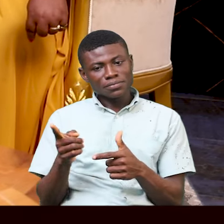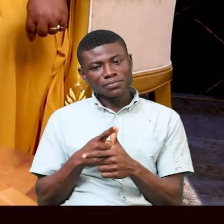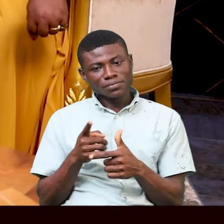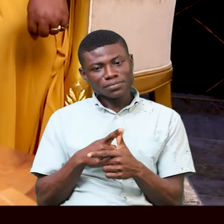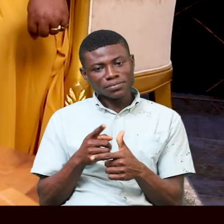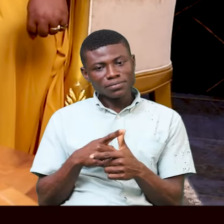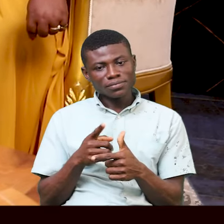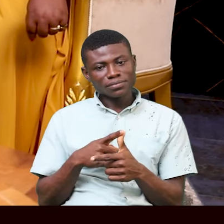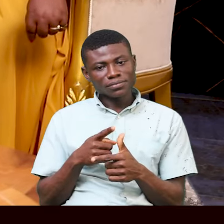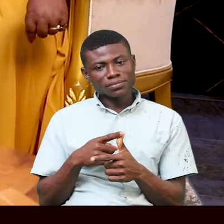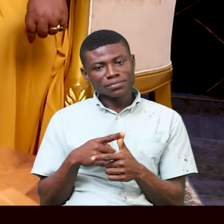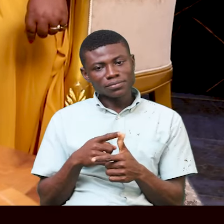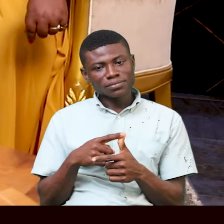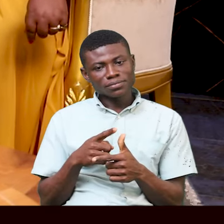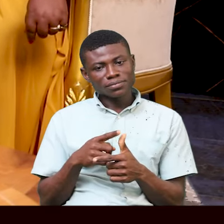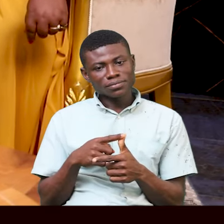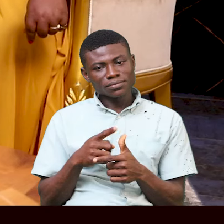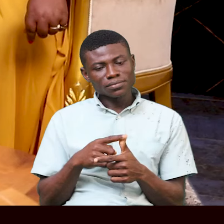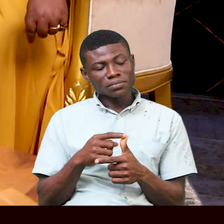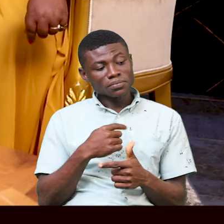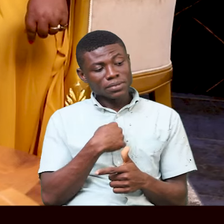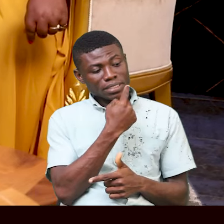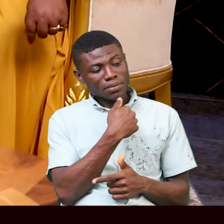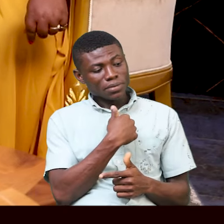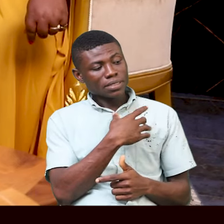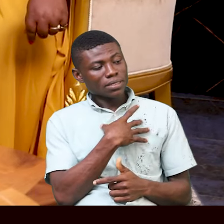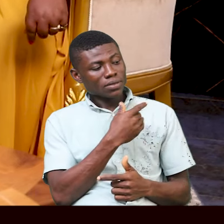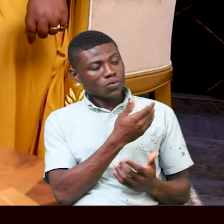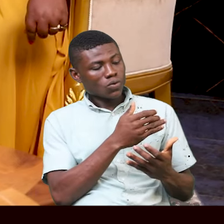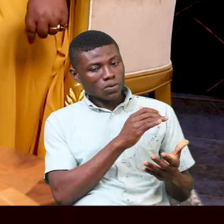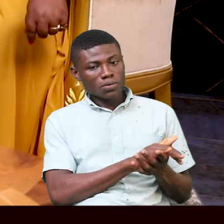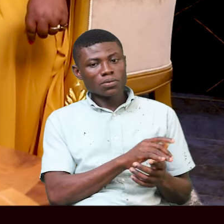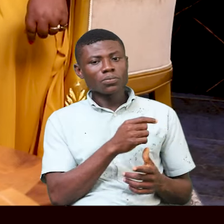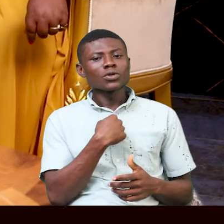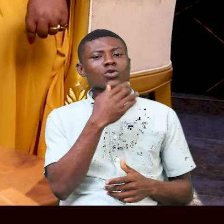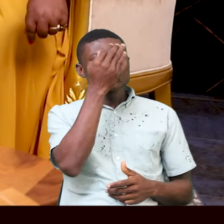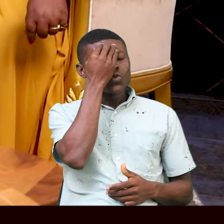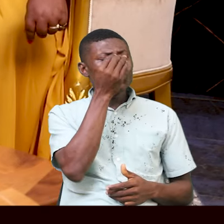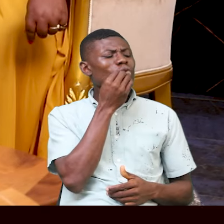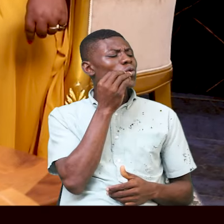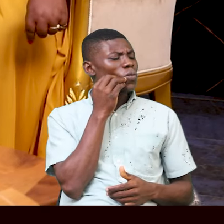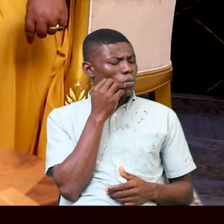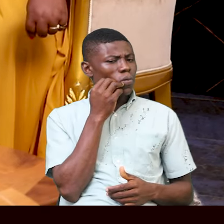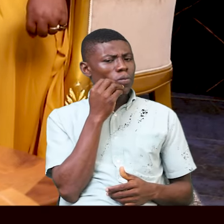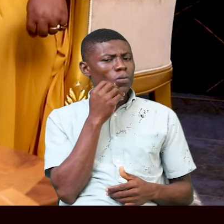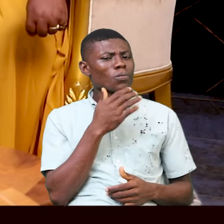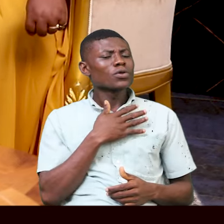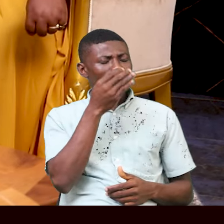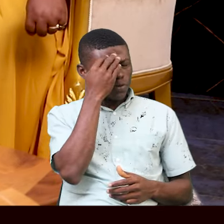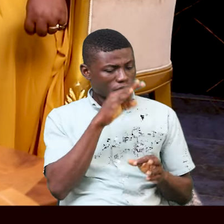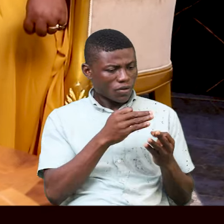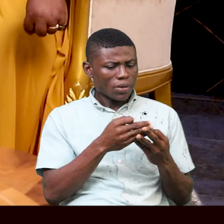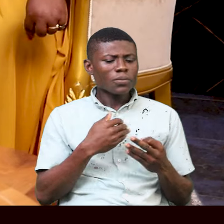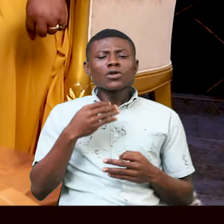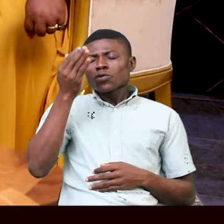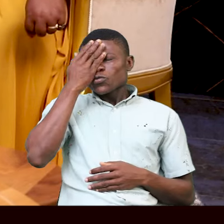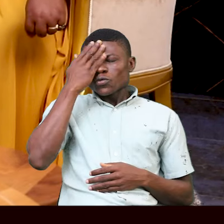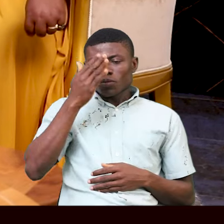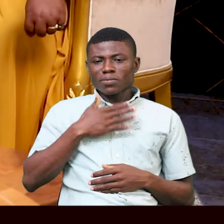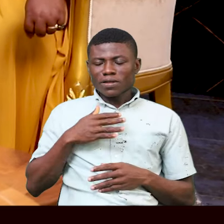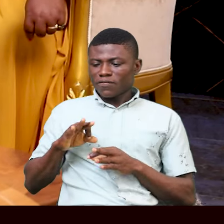First, me proposal no, minimum baby of fever, and I mean so minimum baby of